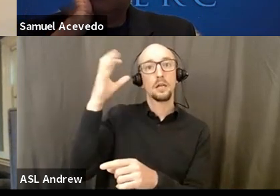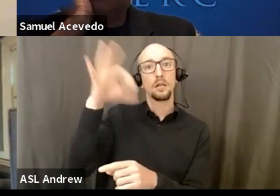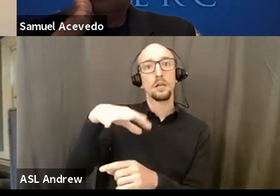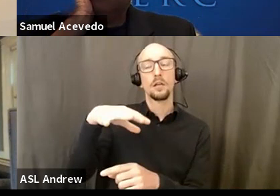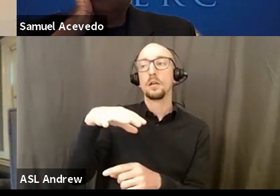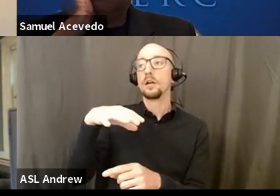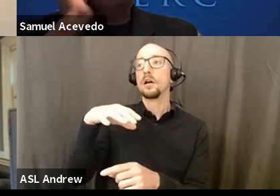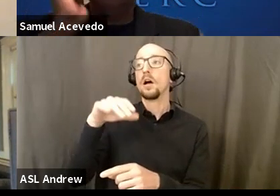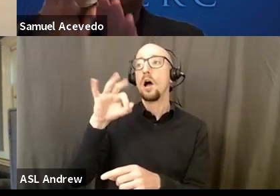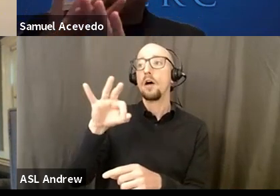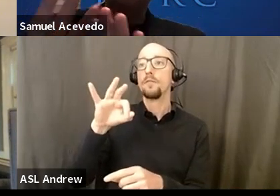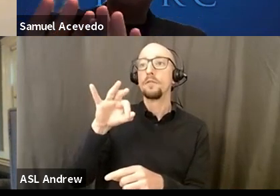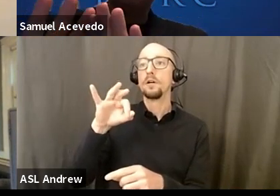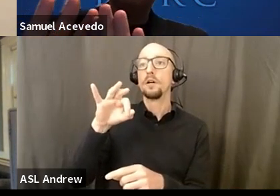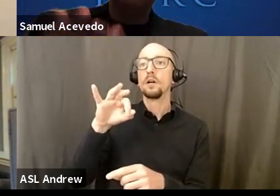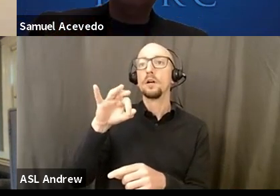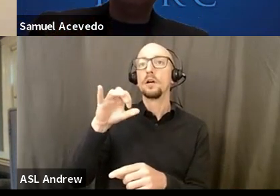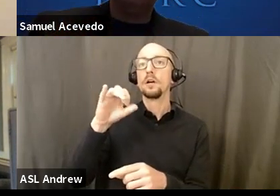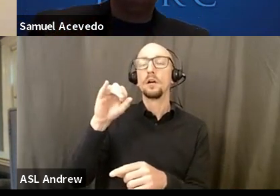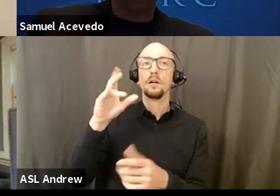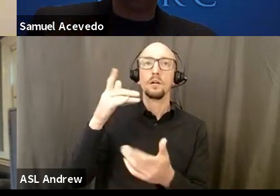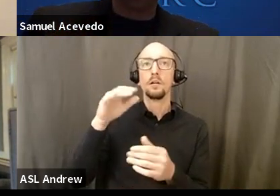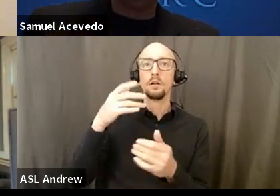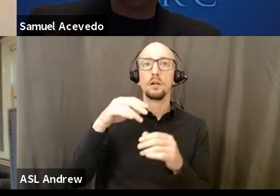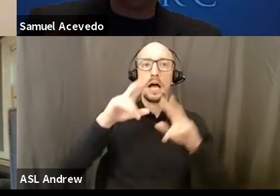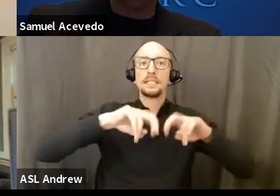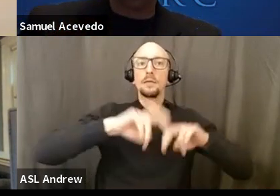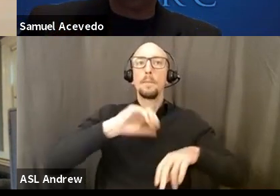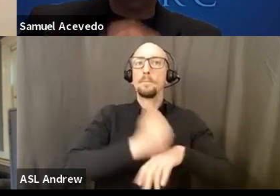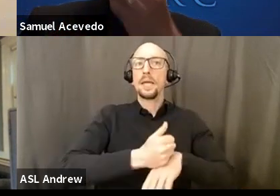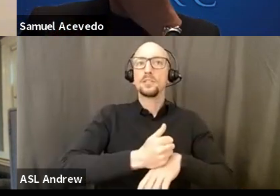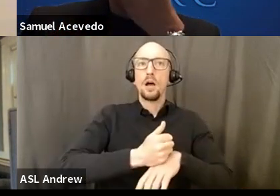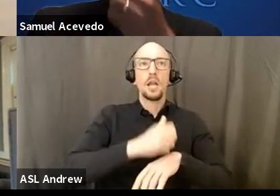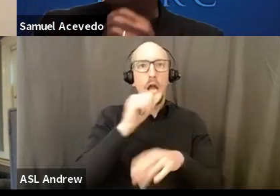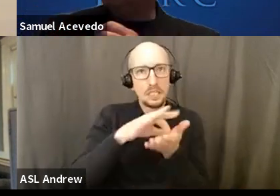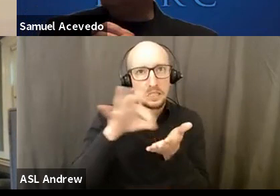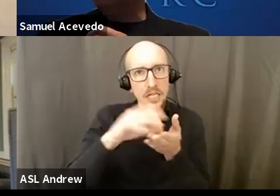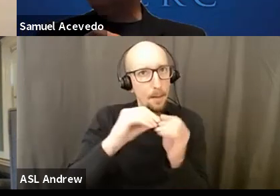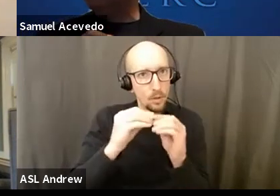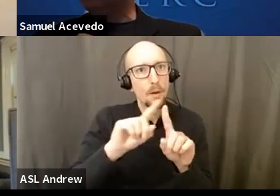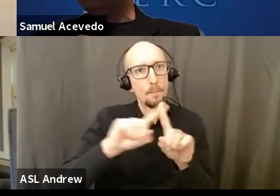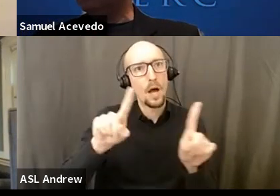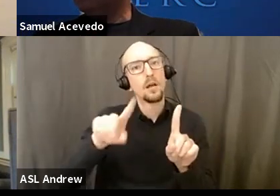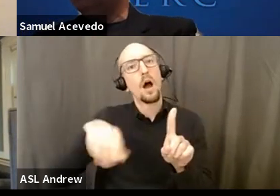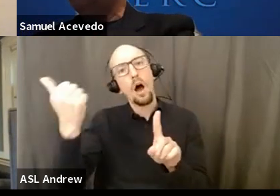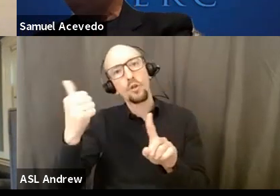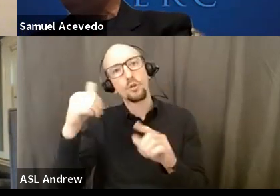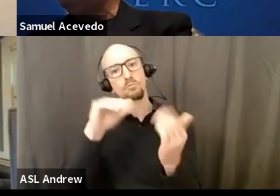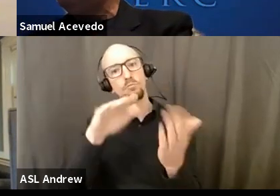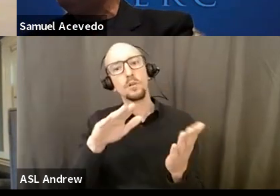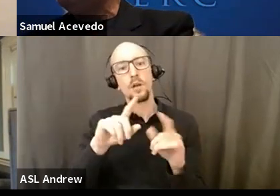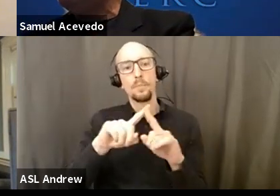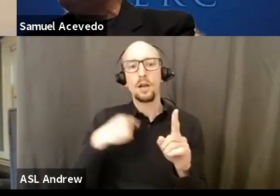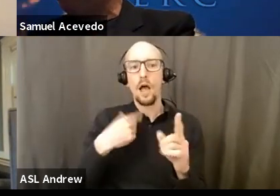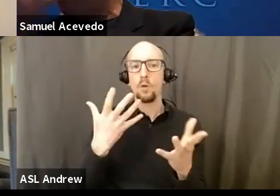criteria that might be used. I would just want assurances that bias and any